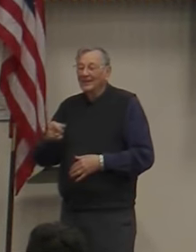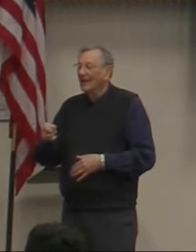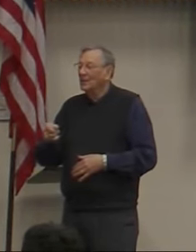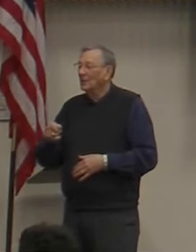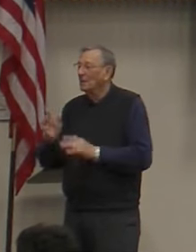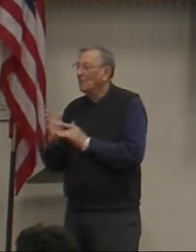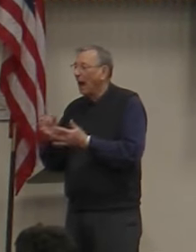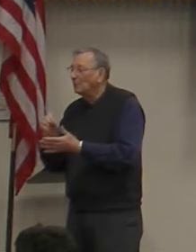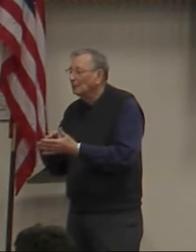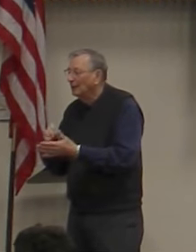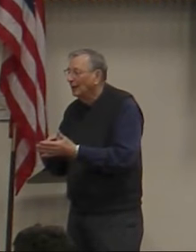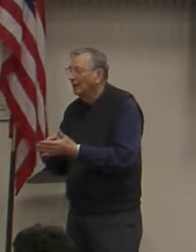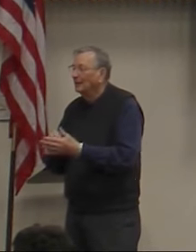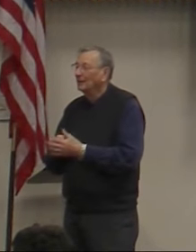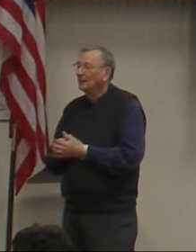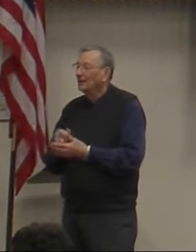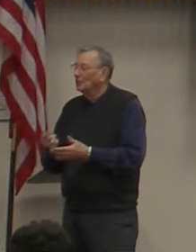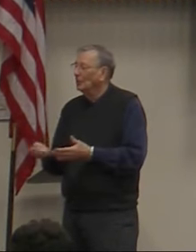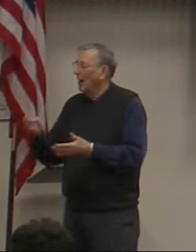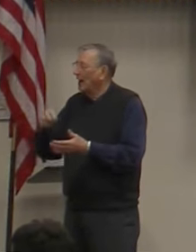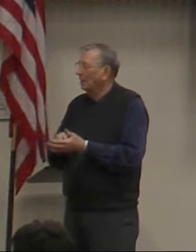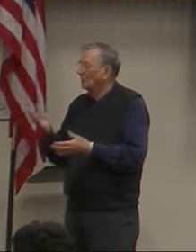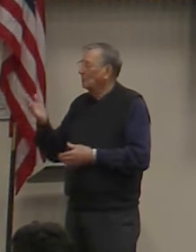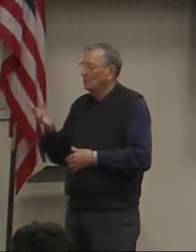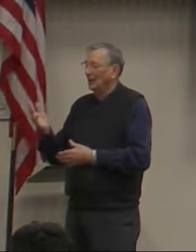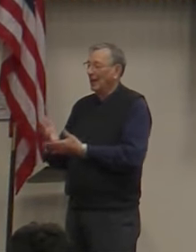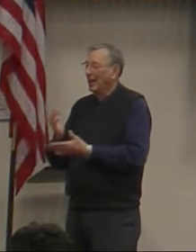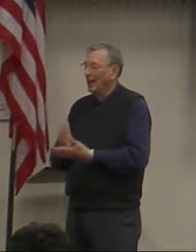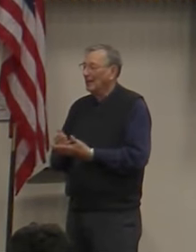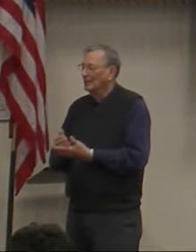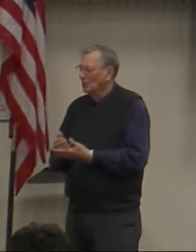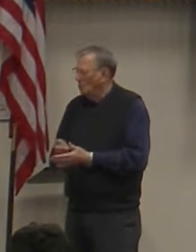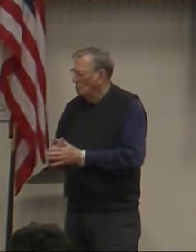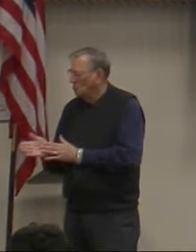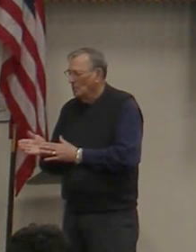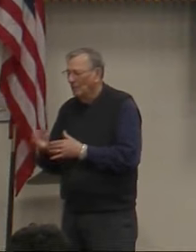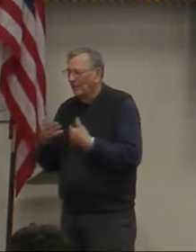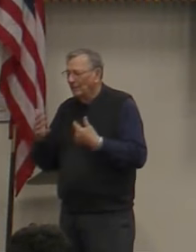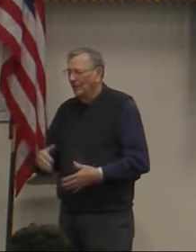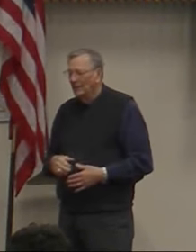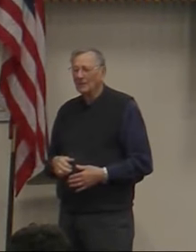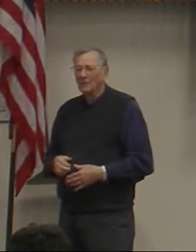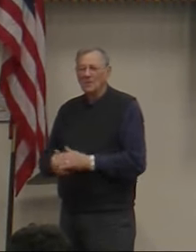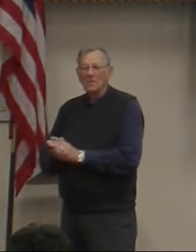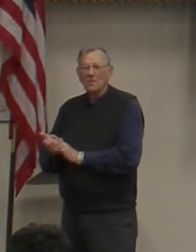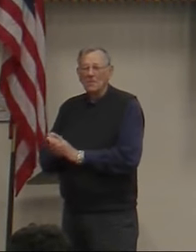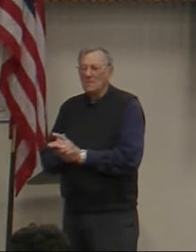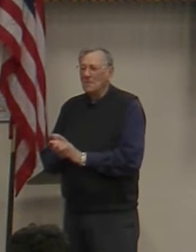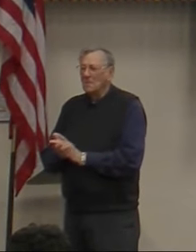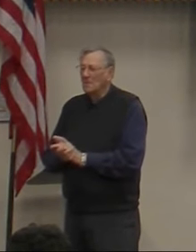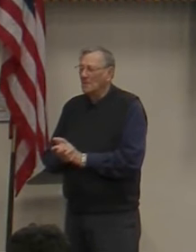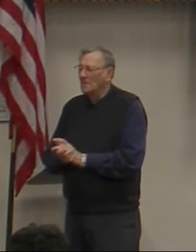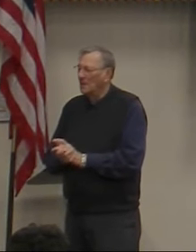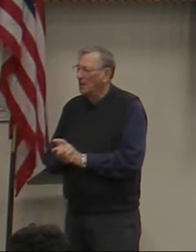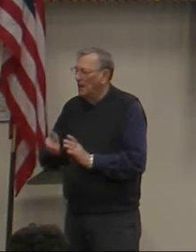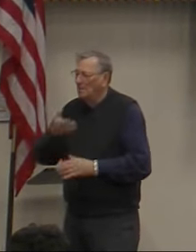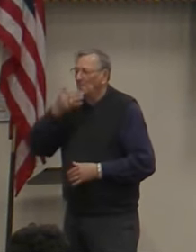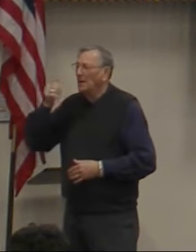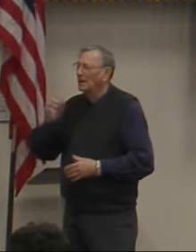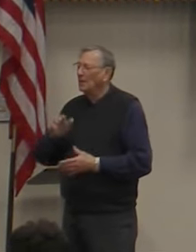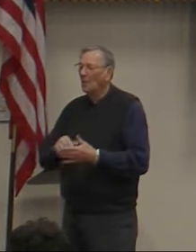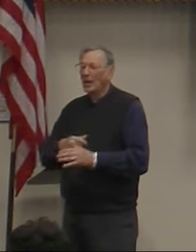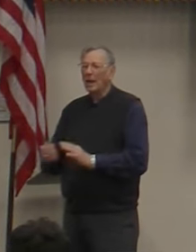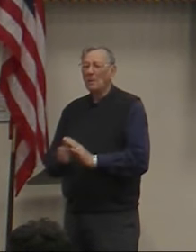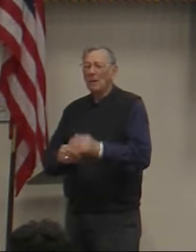a Bible study, or you got up to speak a lesson and you're going through it, and when you get to the end, you're going, well, that was a whole lot better than what I